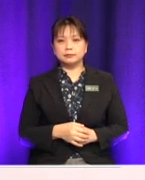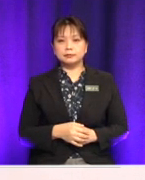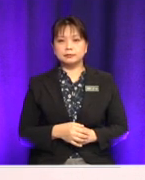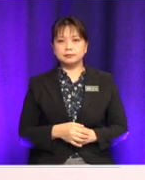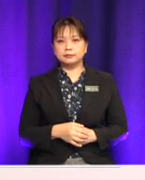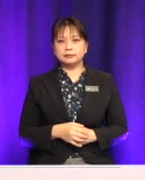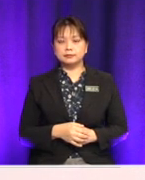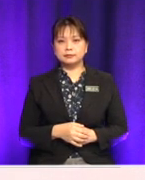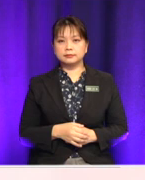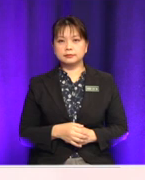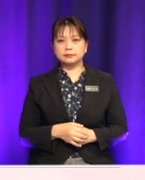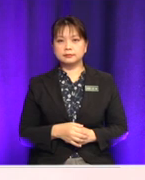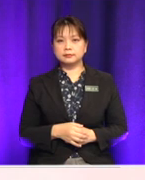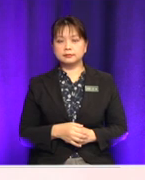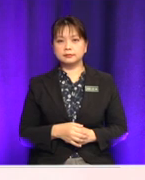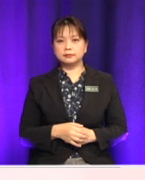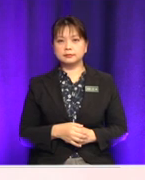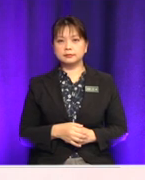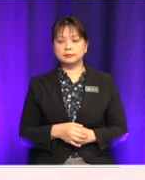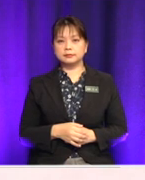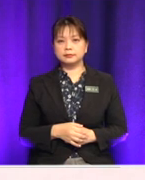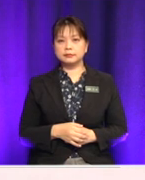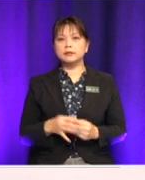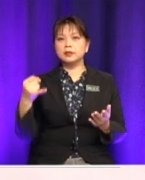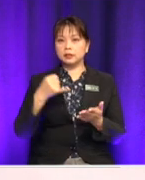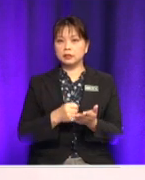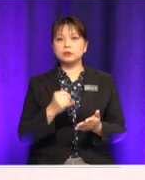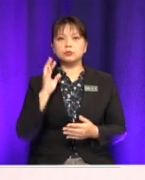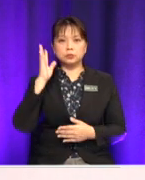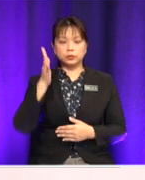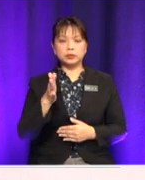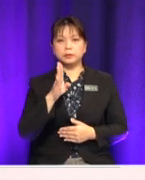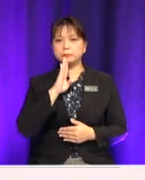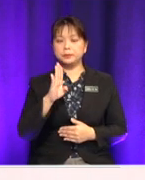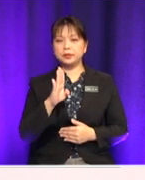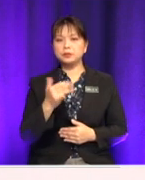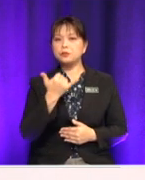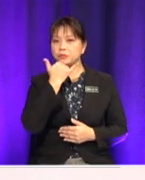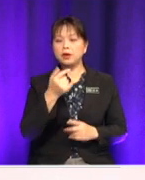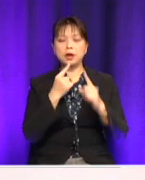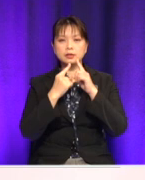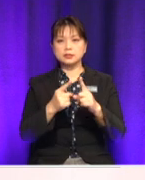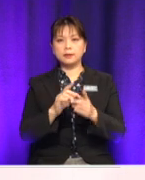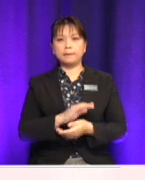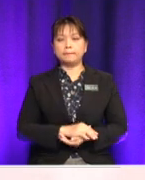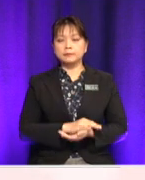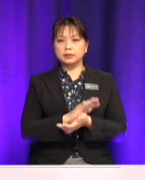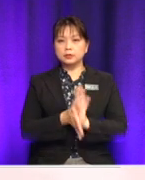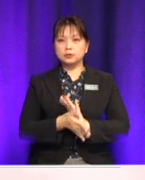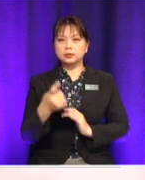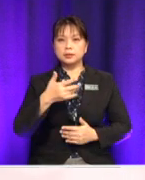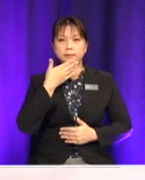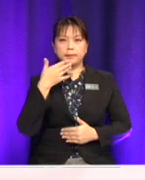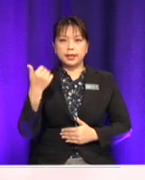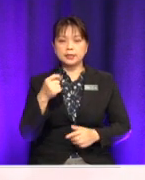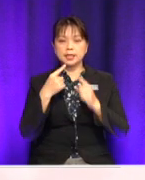S? It'll only be one Friday. So it will be a totally wrong answer. Mm-hmm. So Faizal, the best answer should